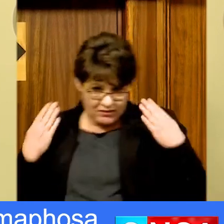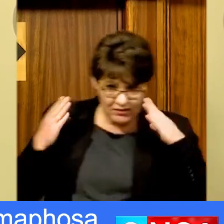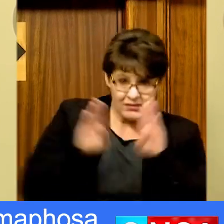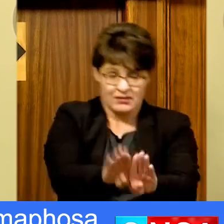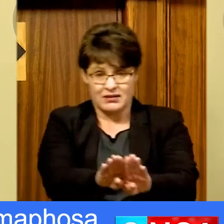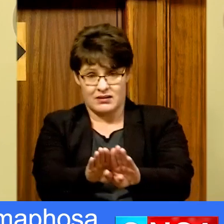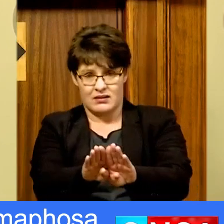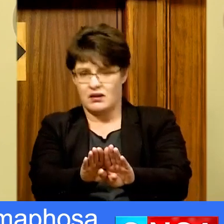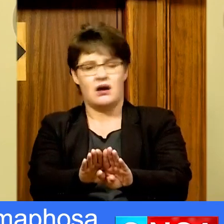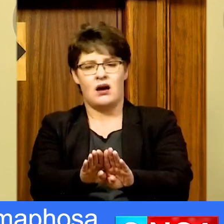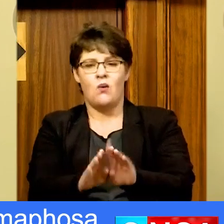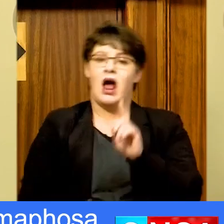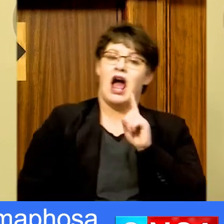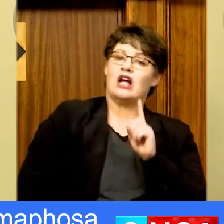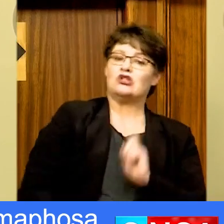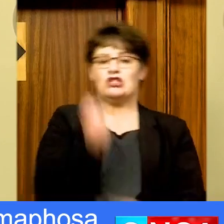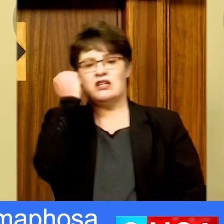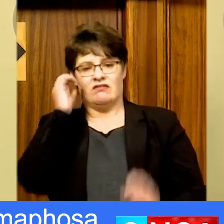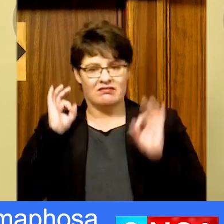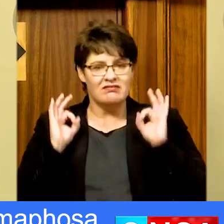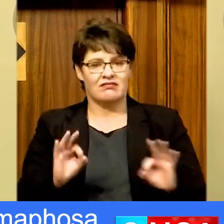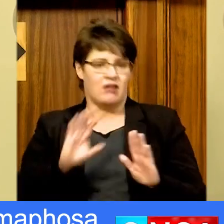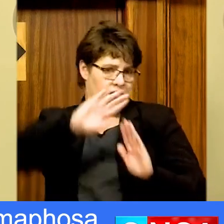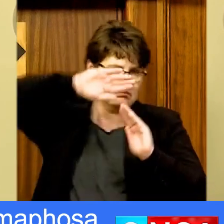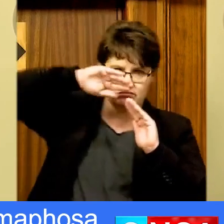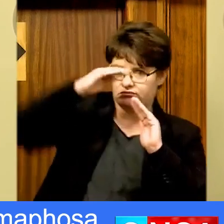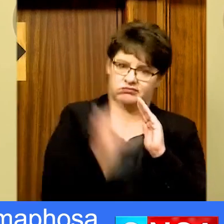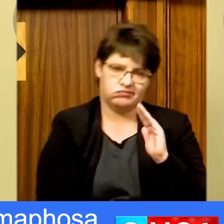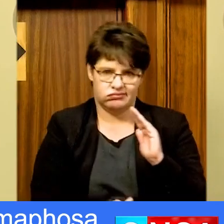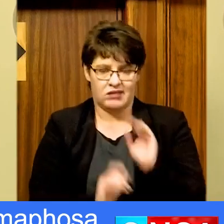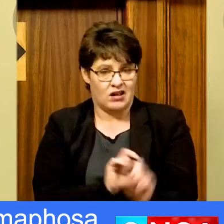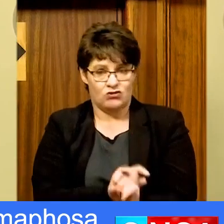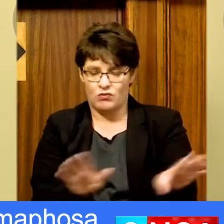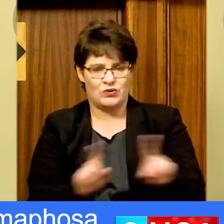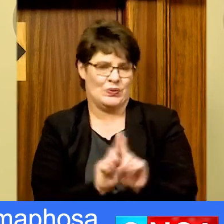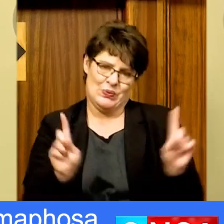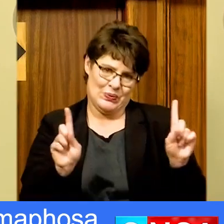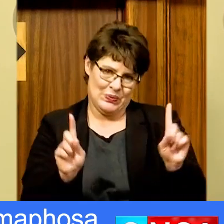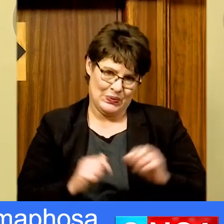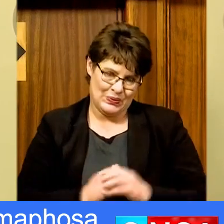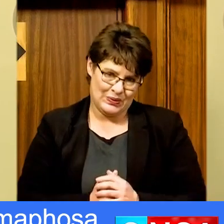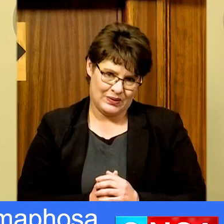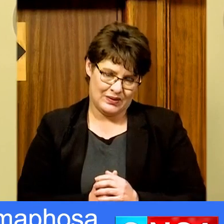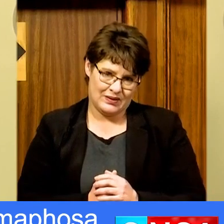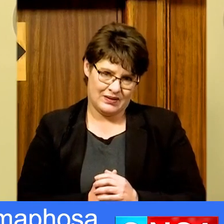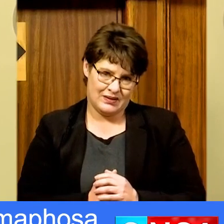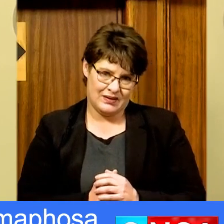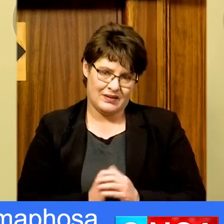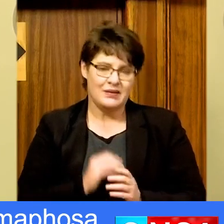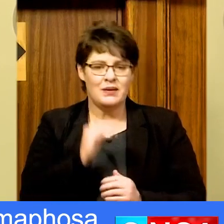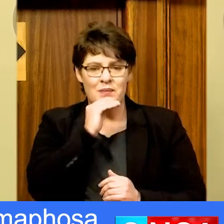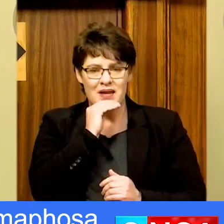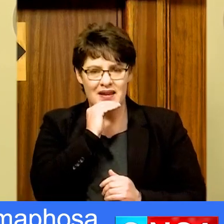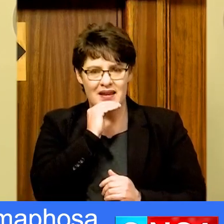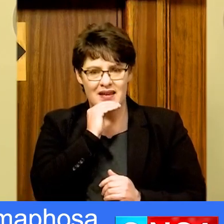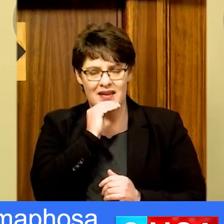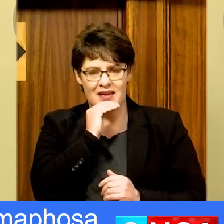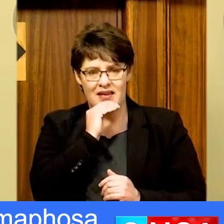not necessarily achieve a significant reduction in the rate of transmission and would also come at